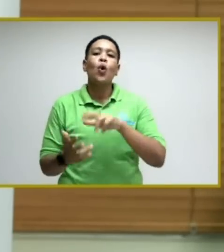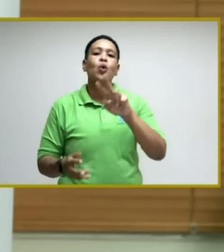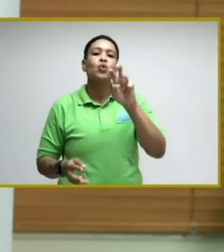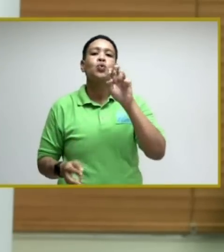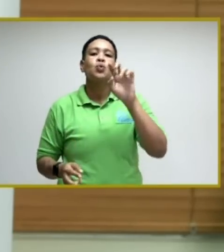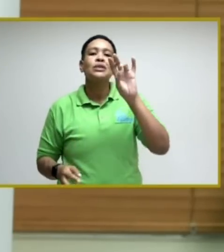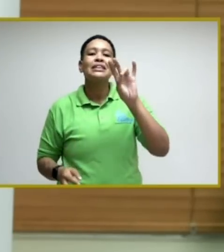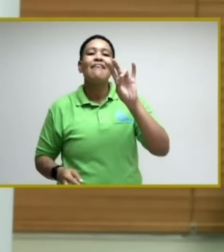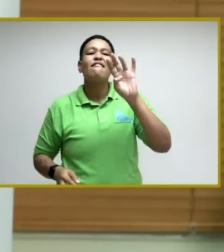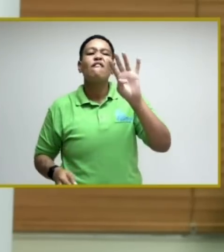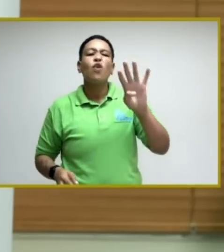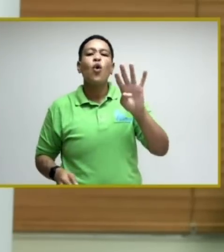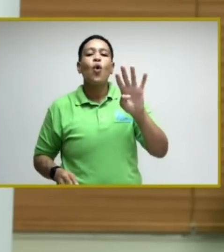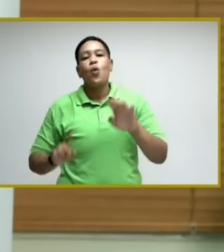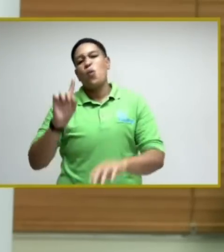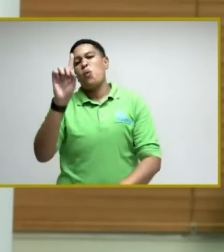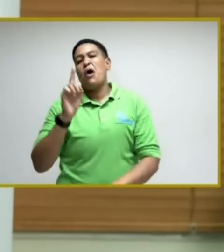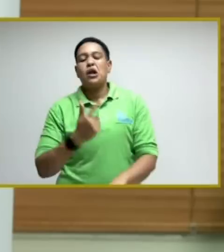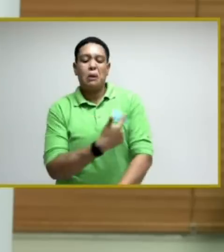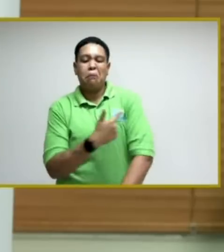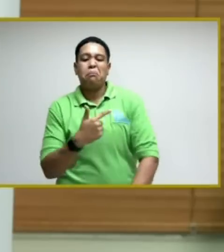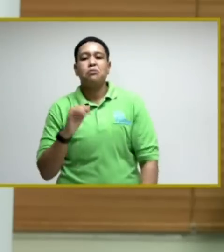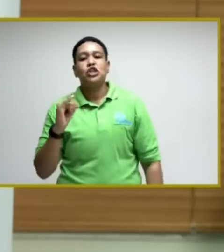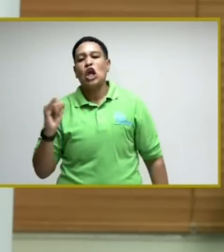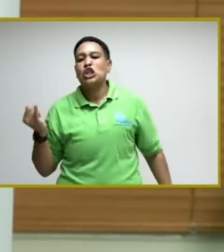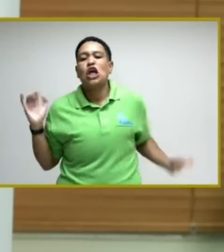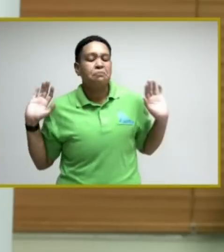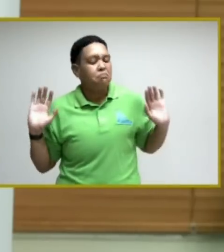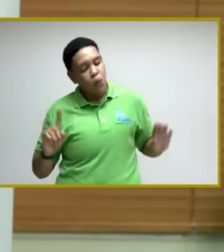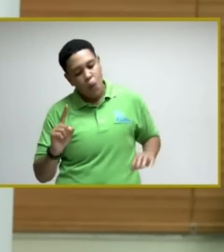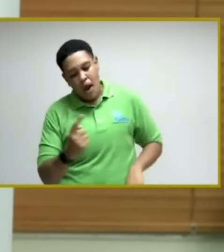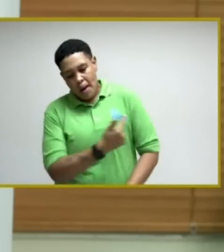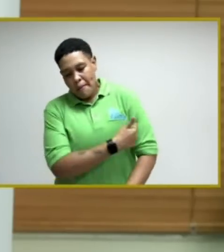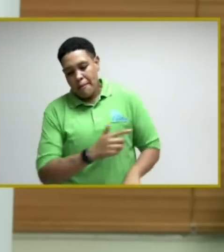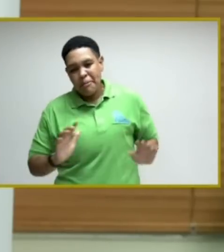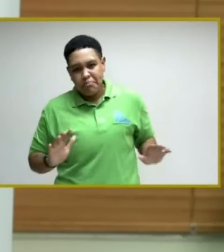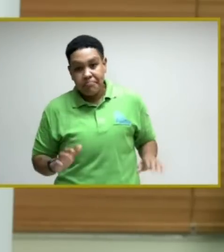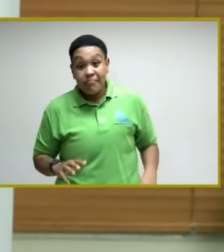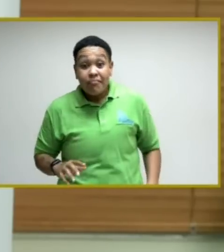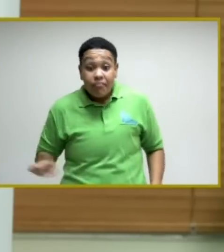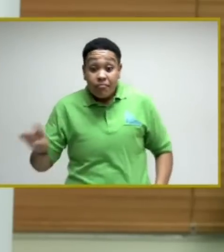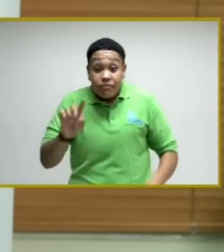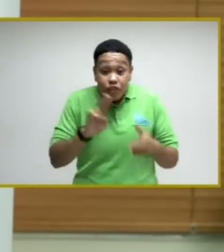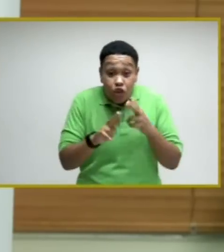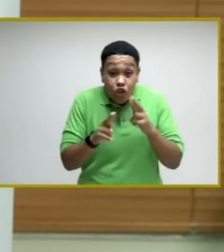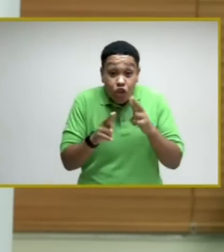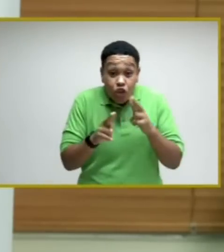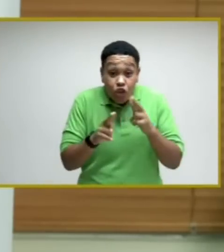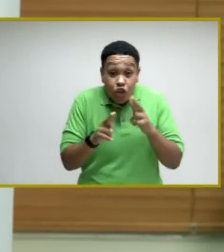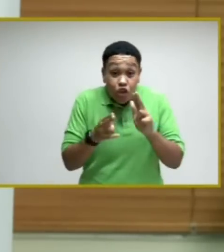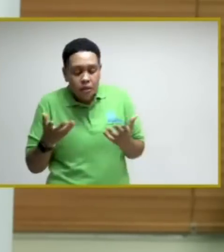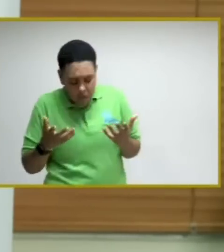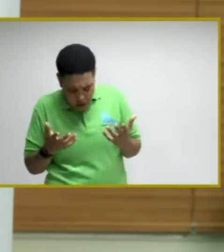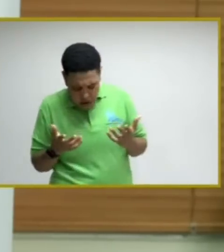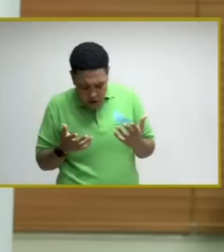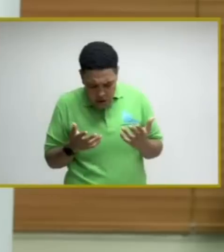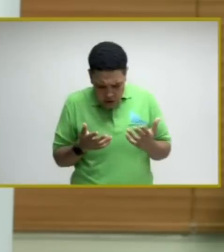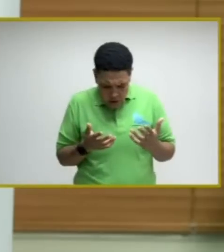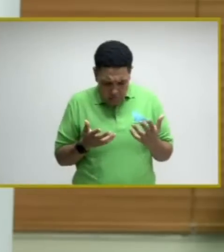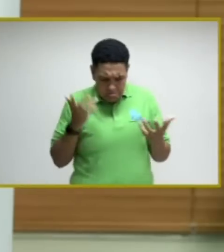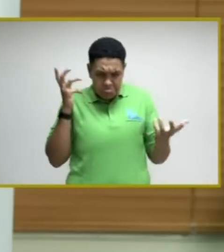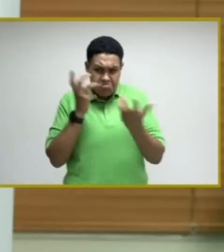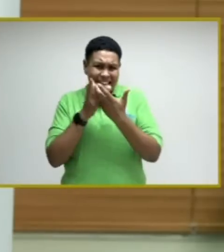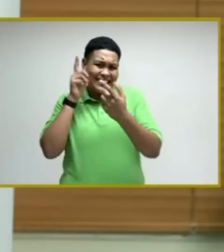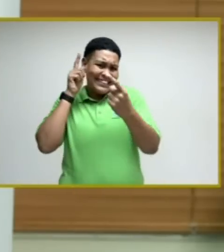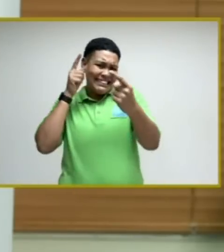12,274 single dose, which is the Johnson & Johnson. These numbers put us within the target